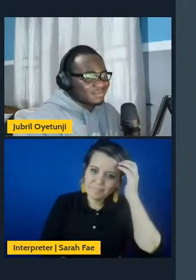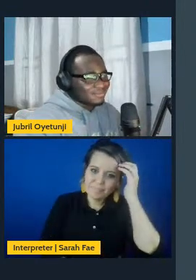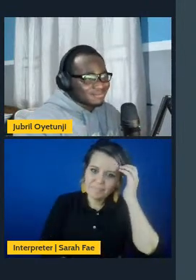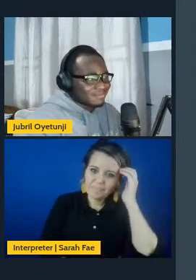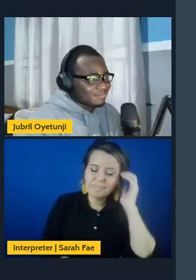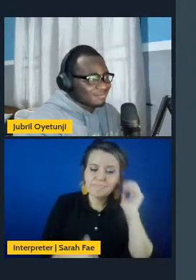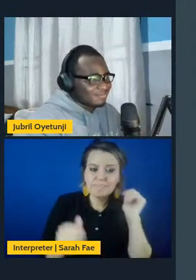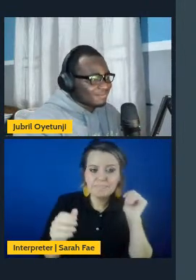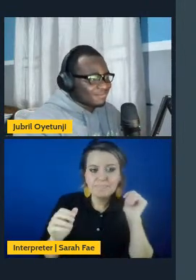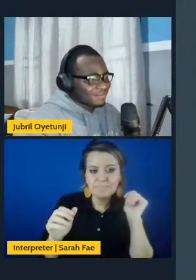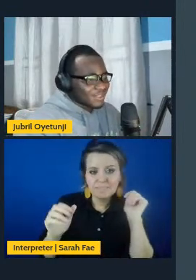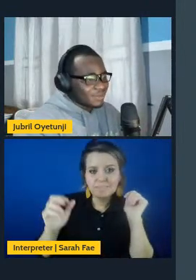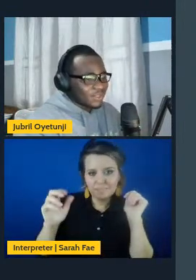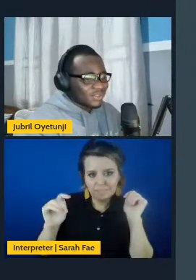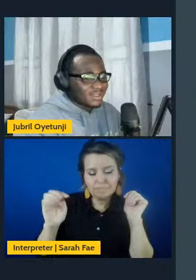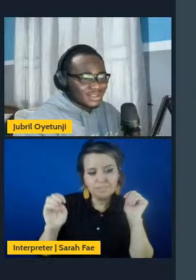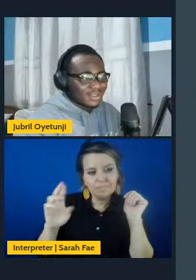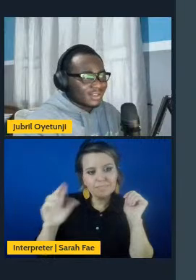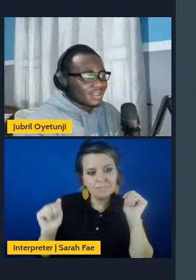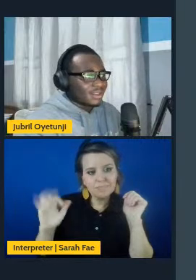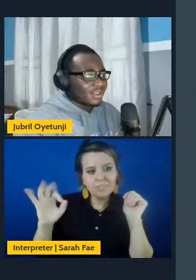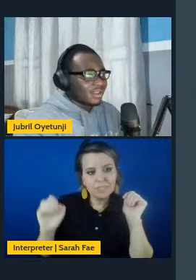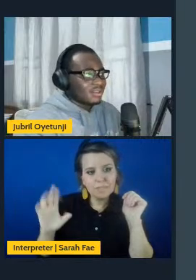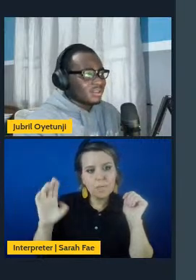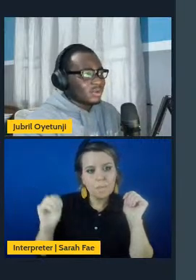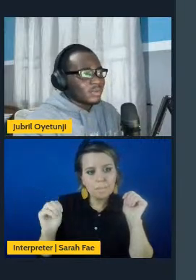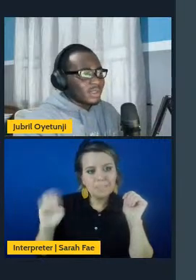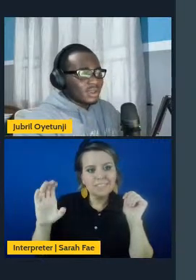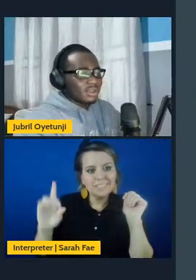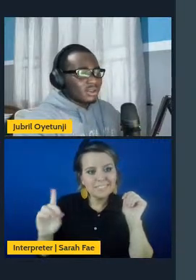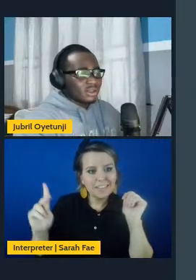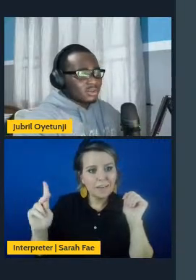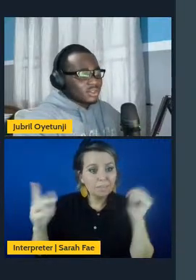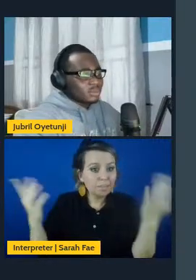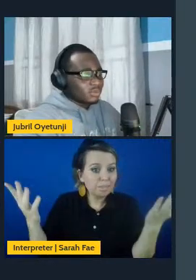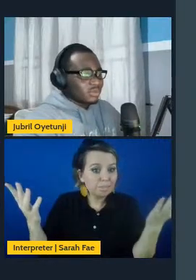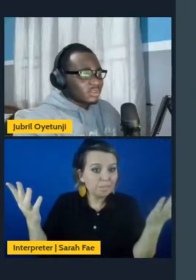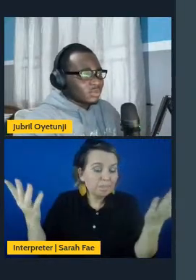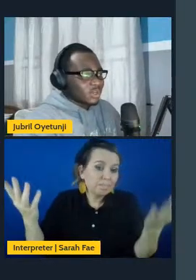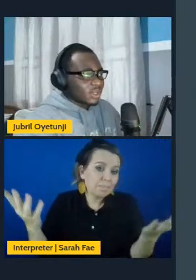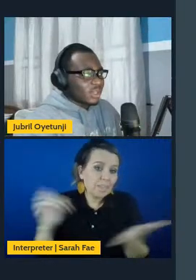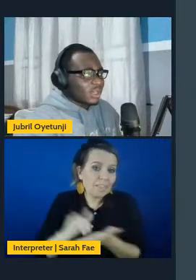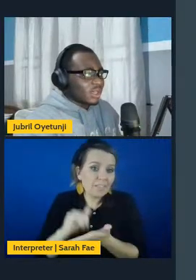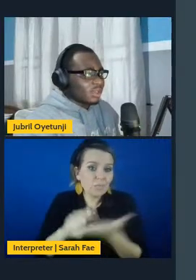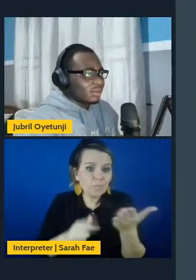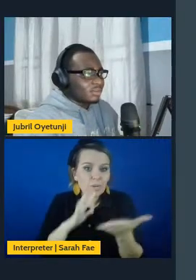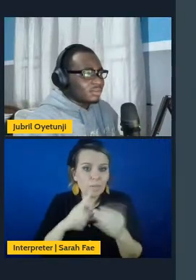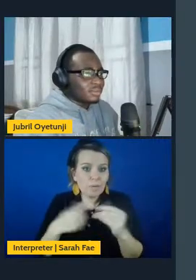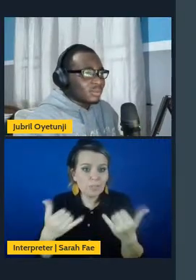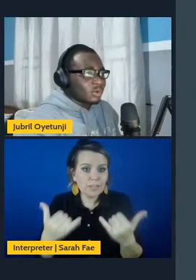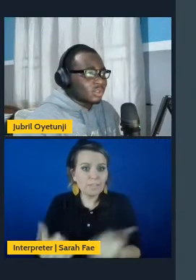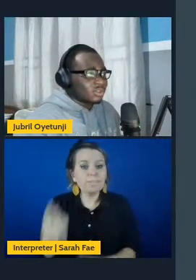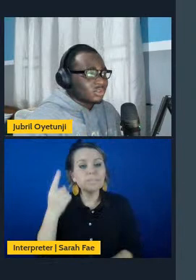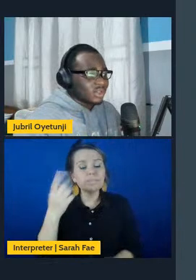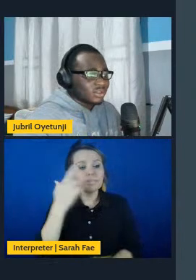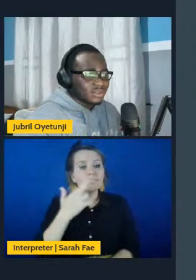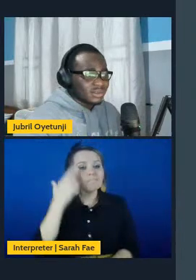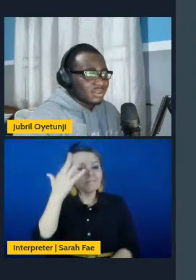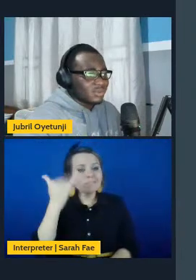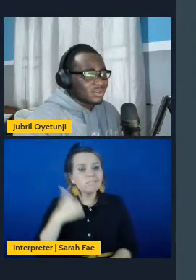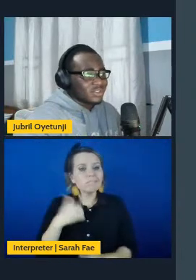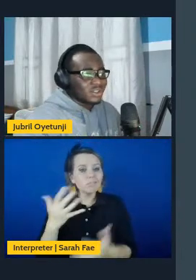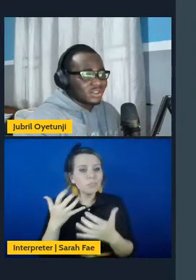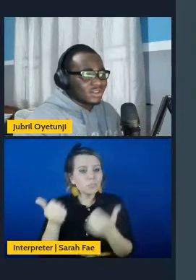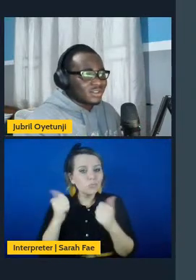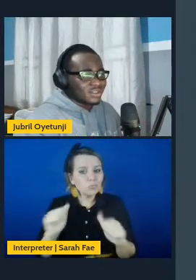CDK. What? So one of the reasons why I wanted to try it